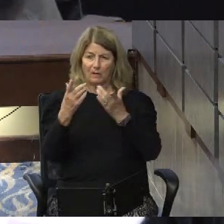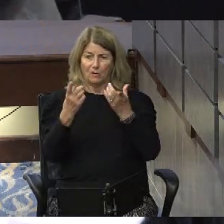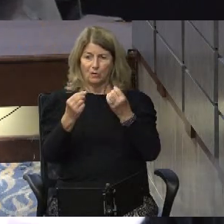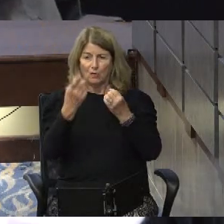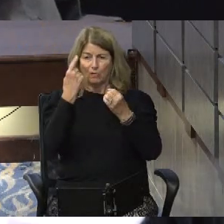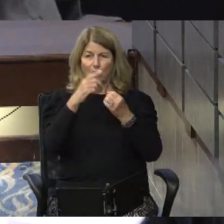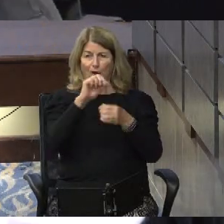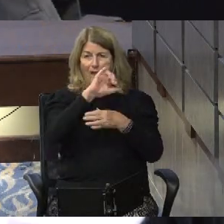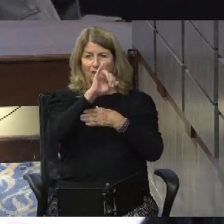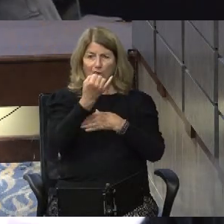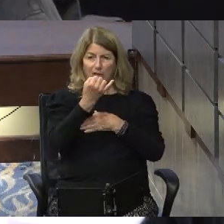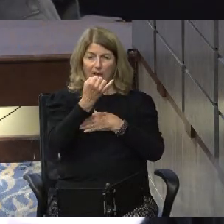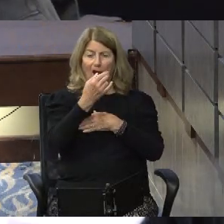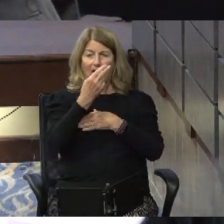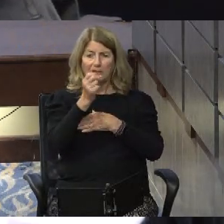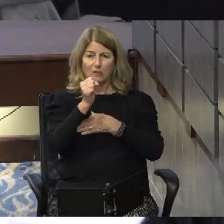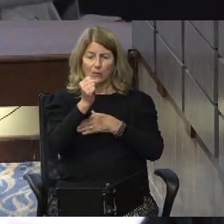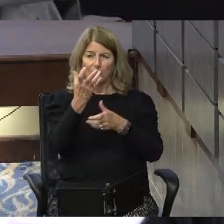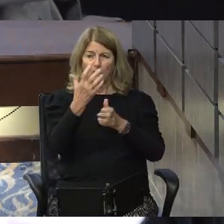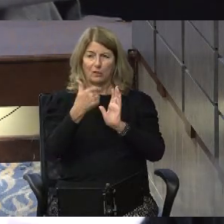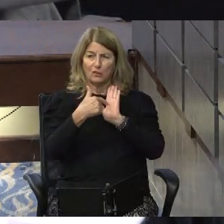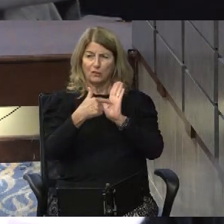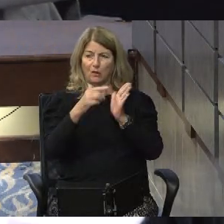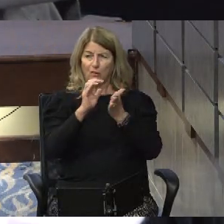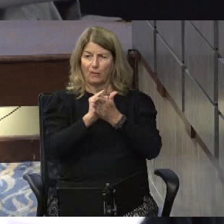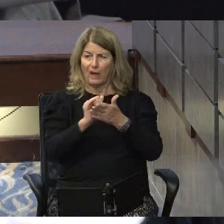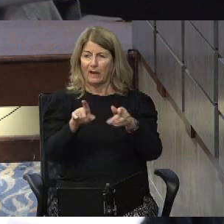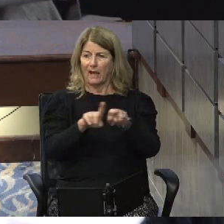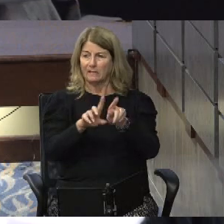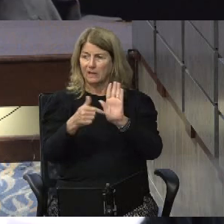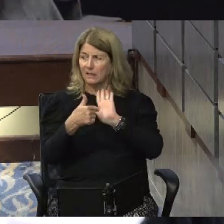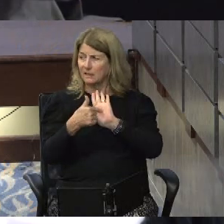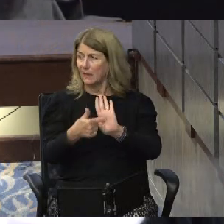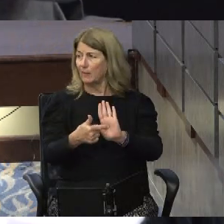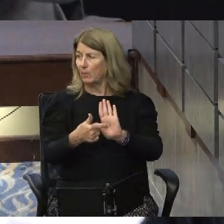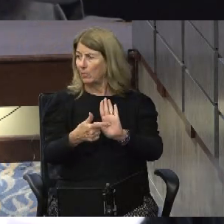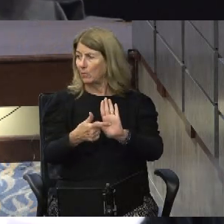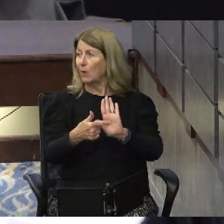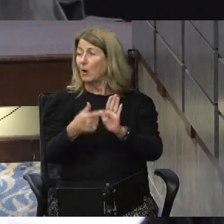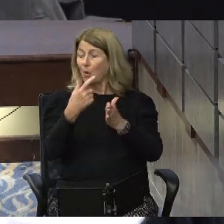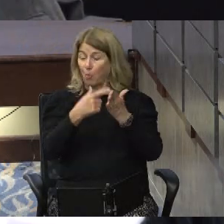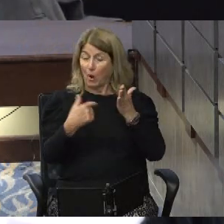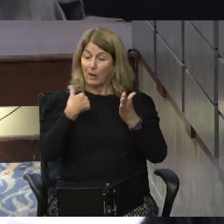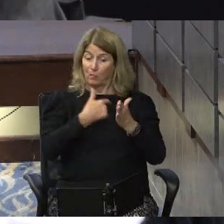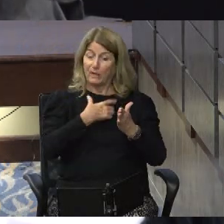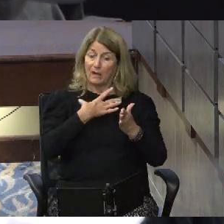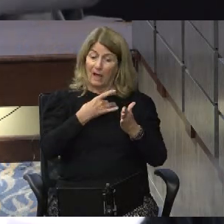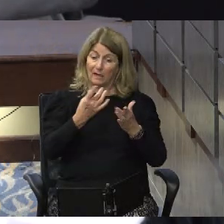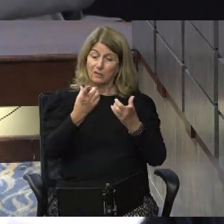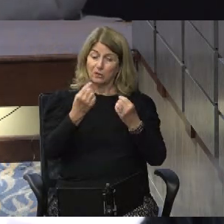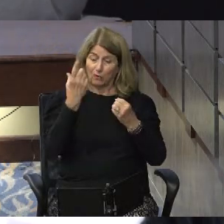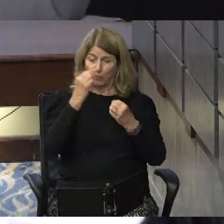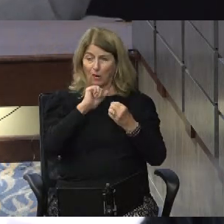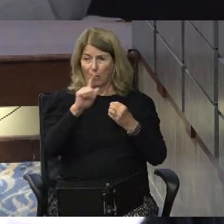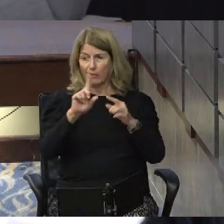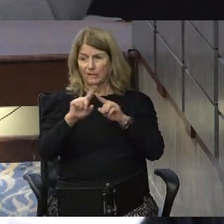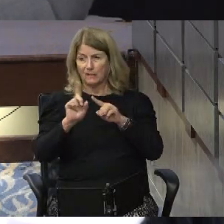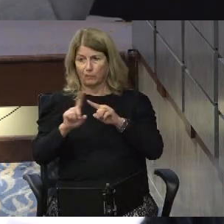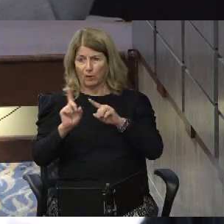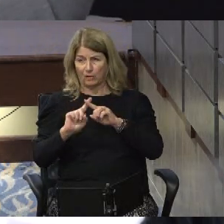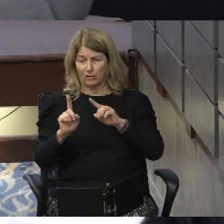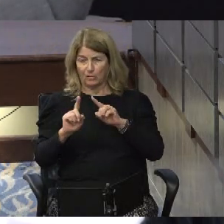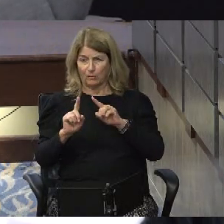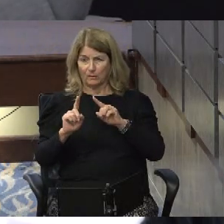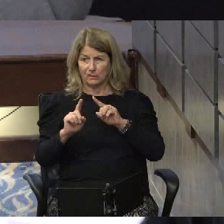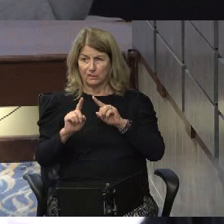we wanted to show you that as an example of what I think that's awesome. what we like to do for all these different historical elements